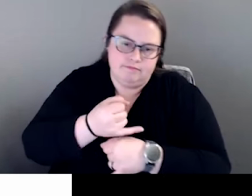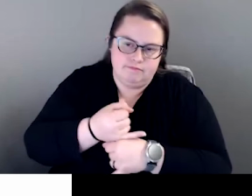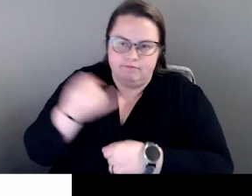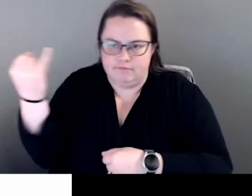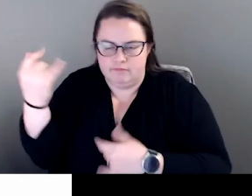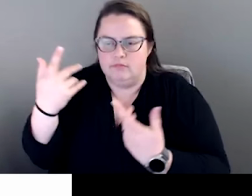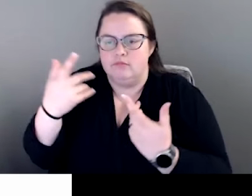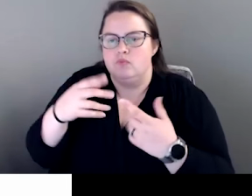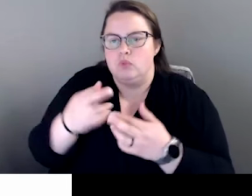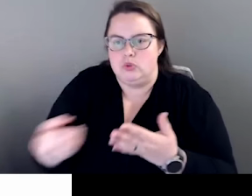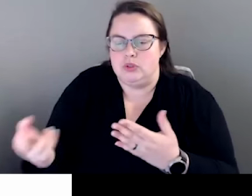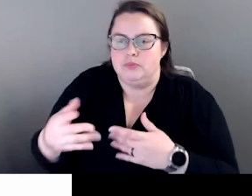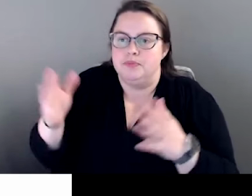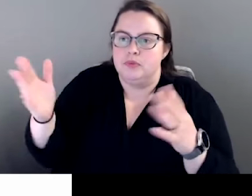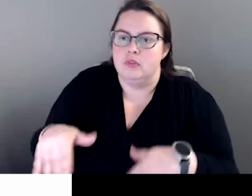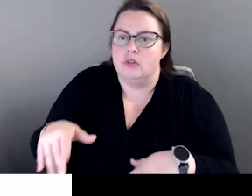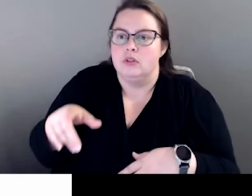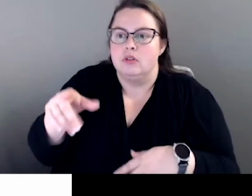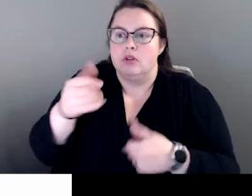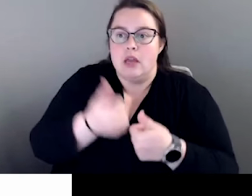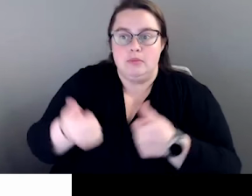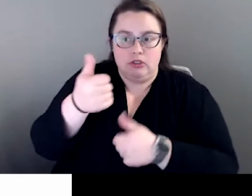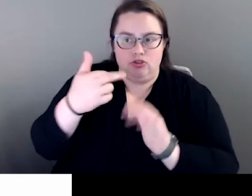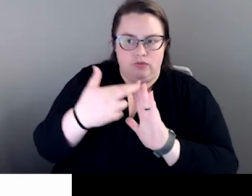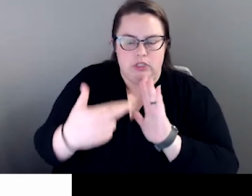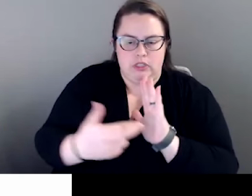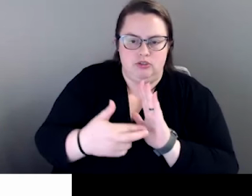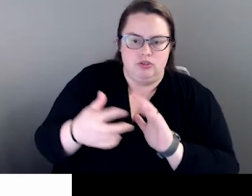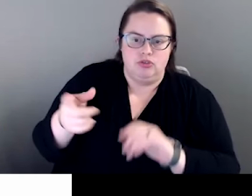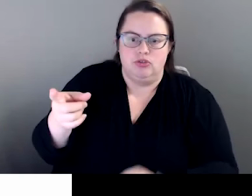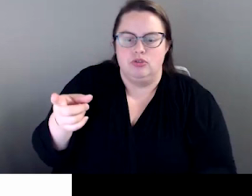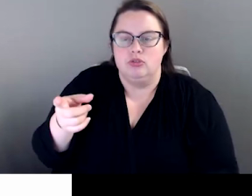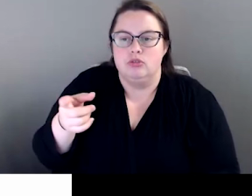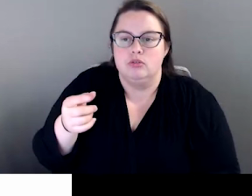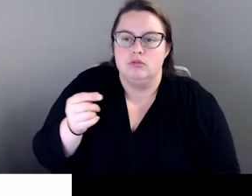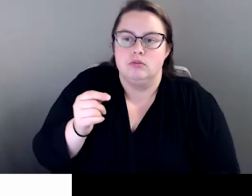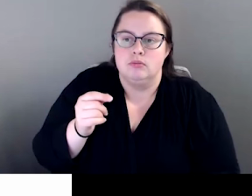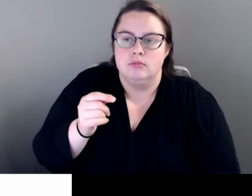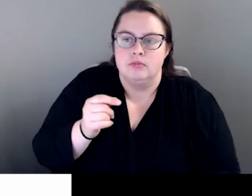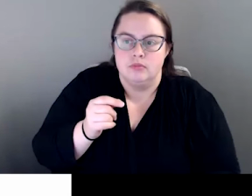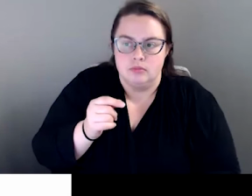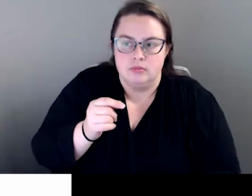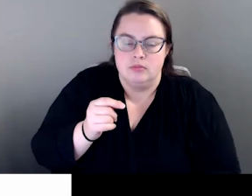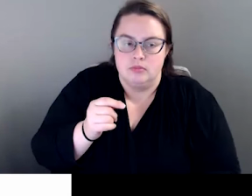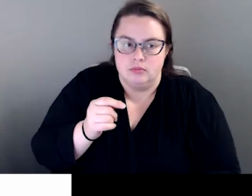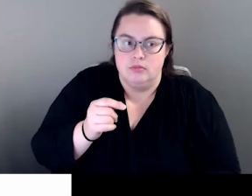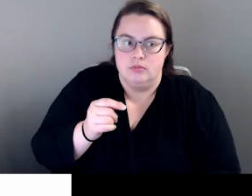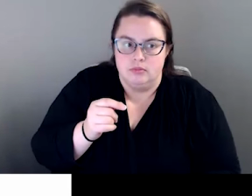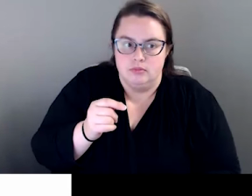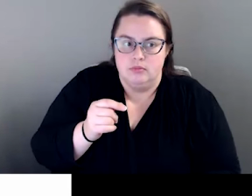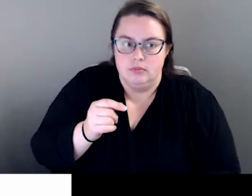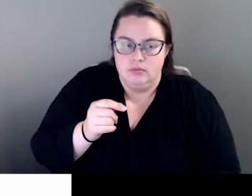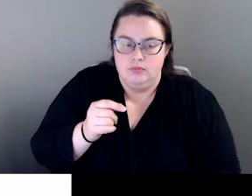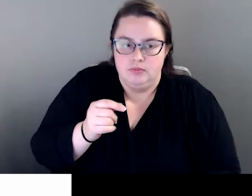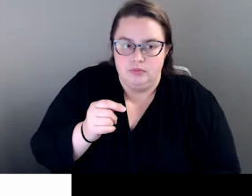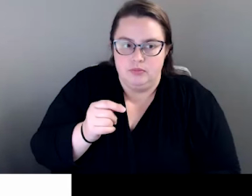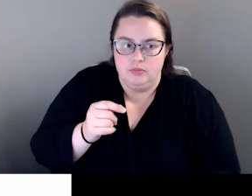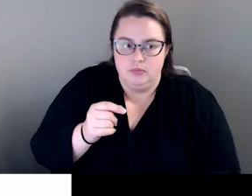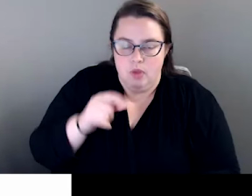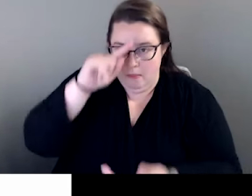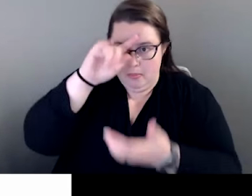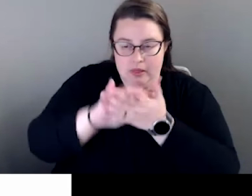our administrative regulations. So I believe district just submitted it to the